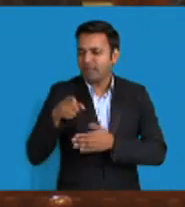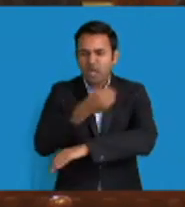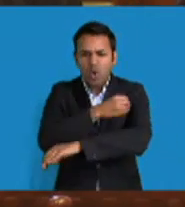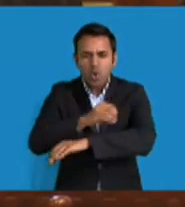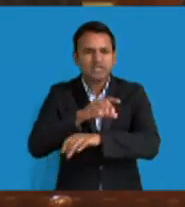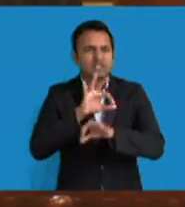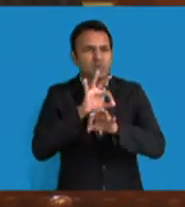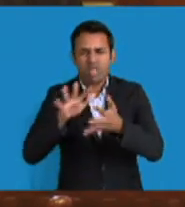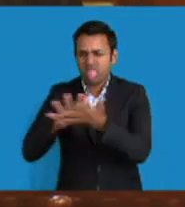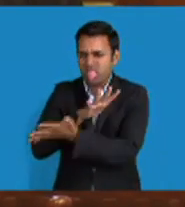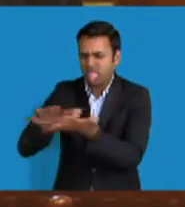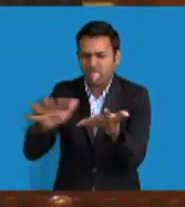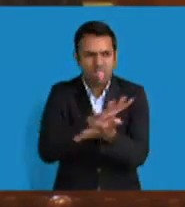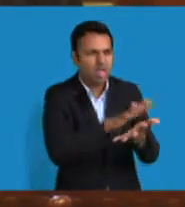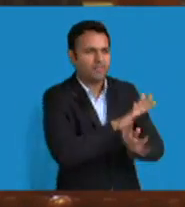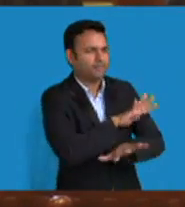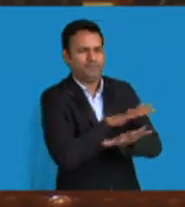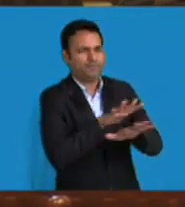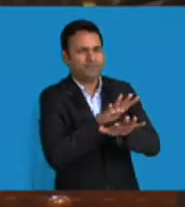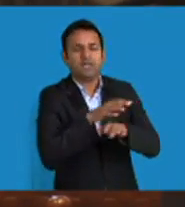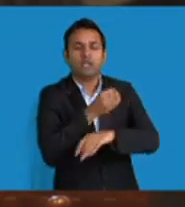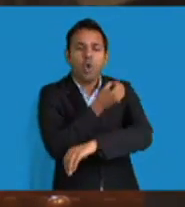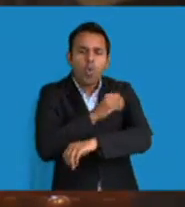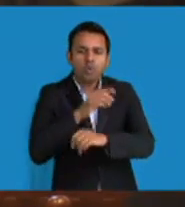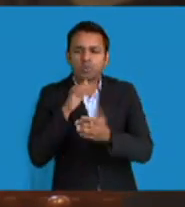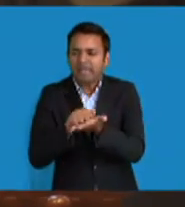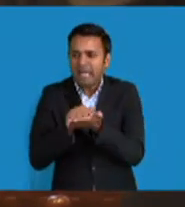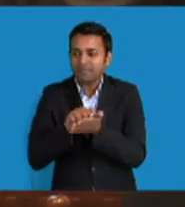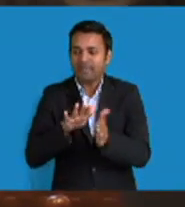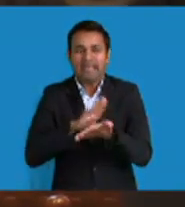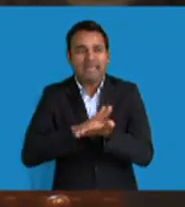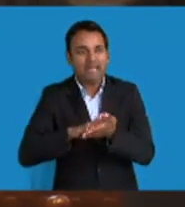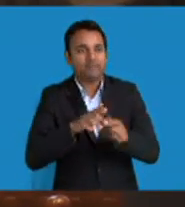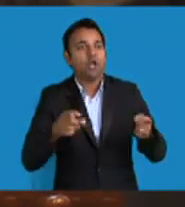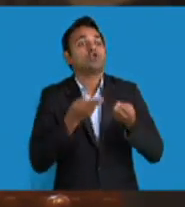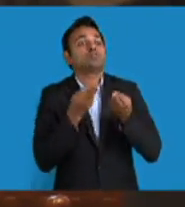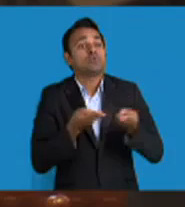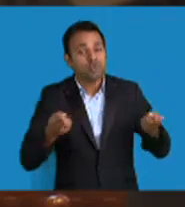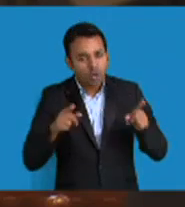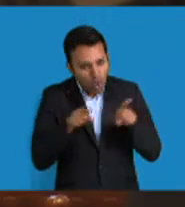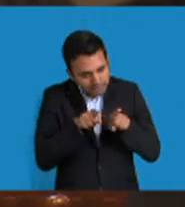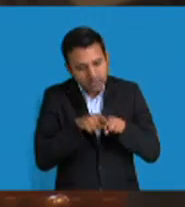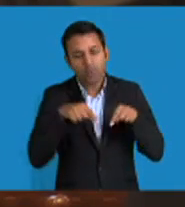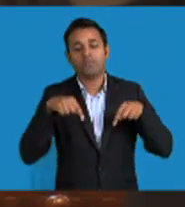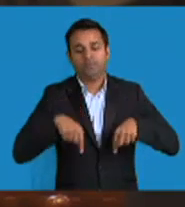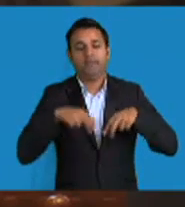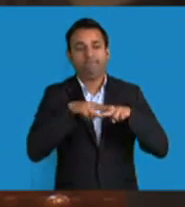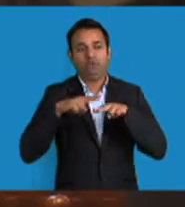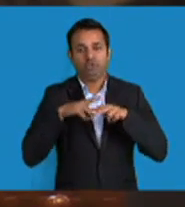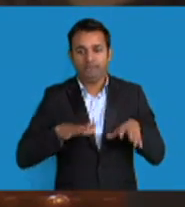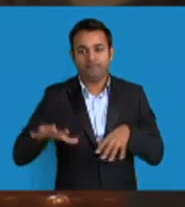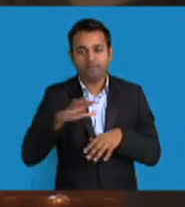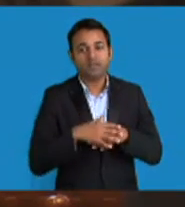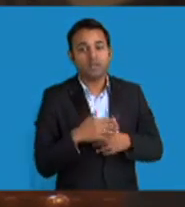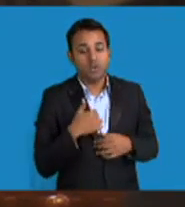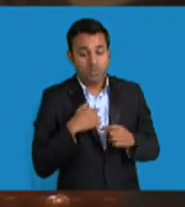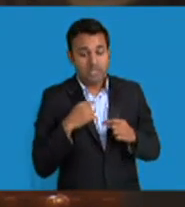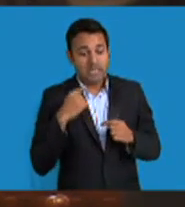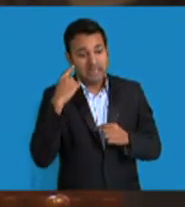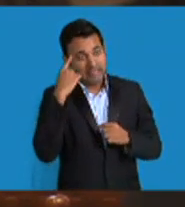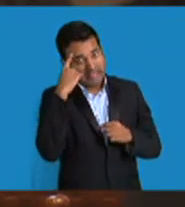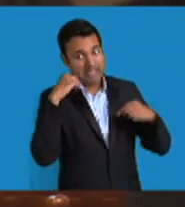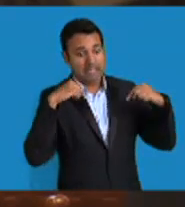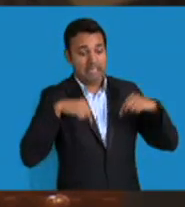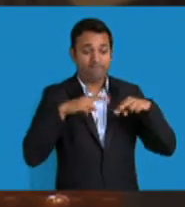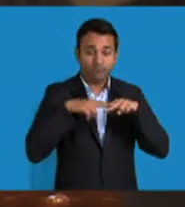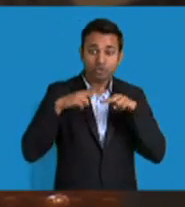resources. Madam Speaker, as Fiji continues to play this important role as co-president of the conference